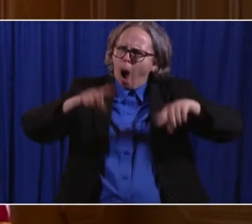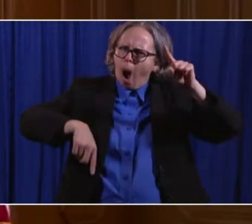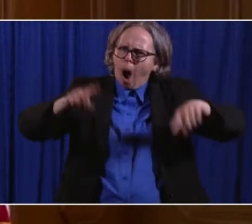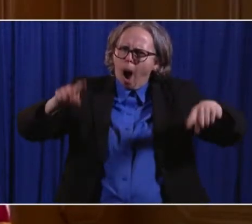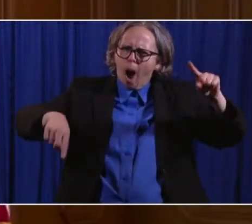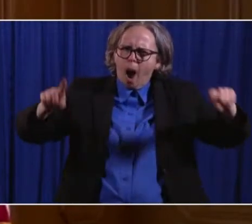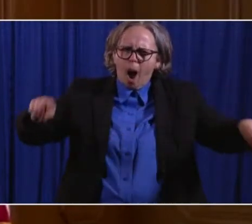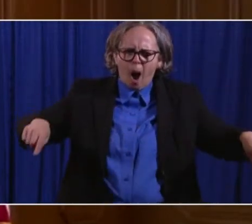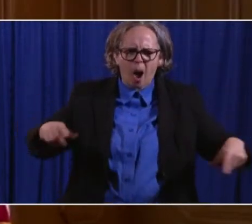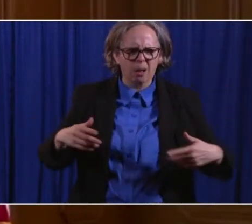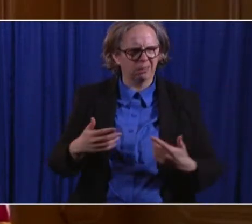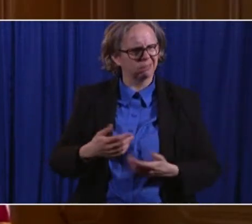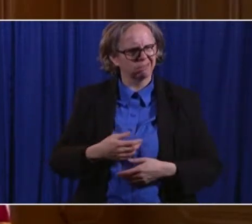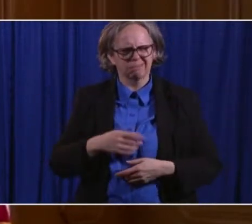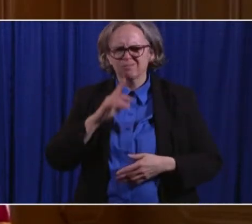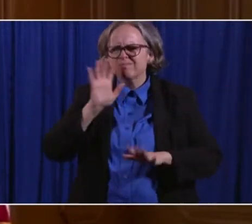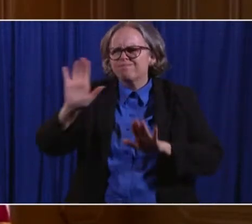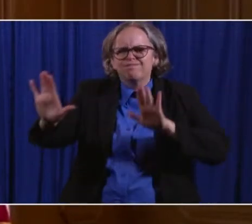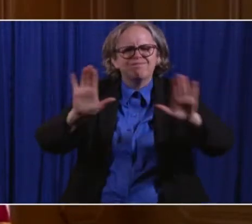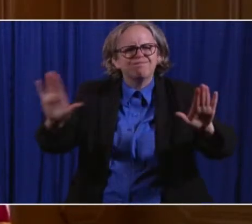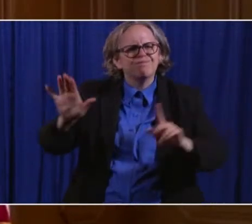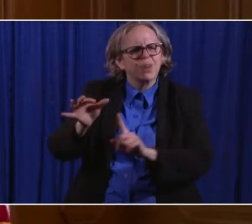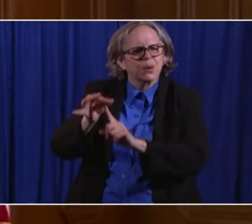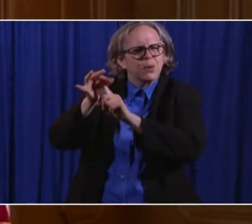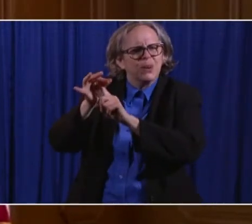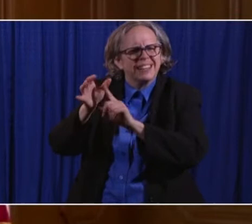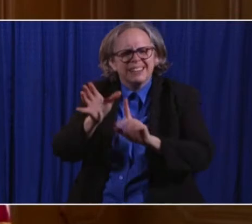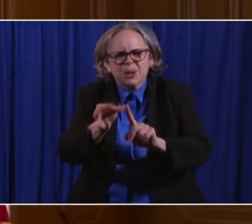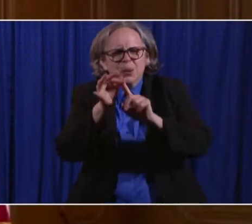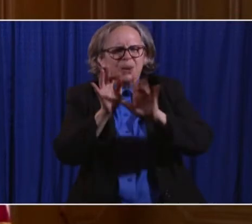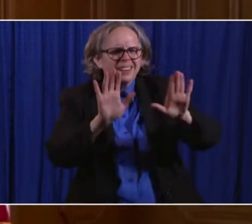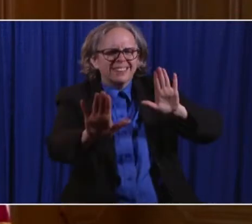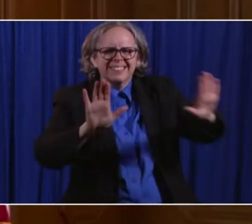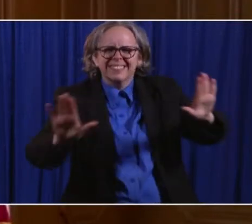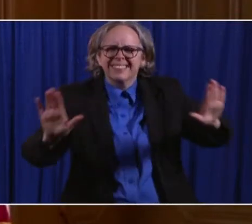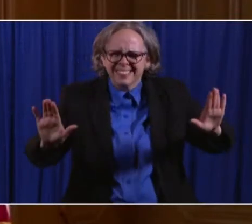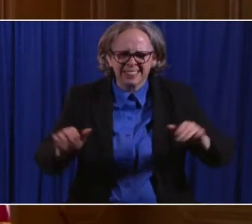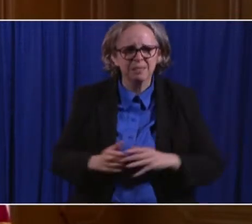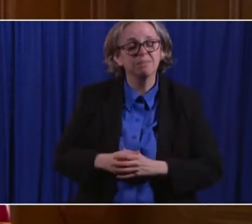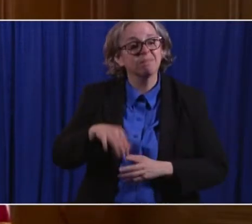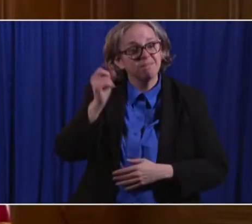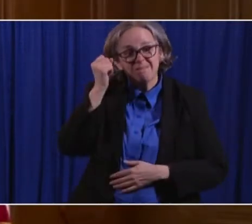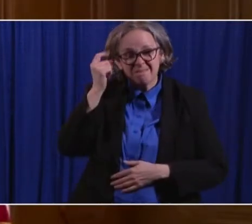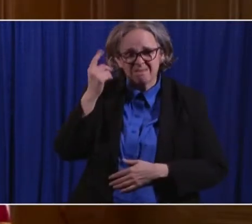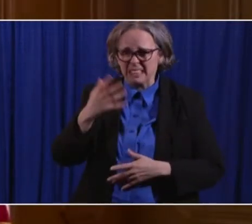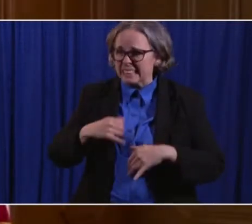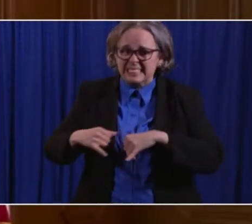one is people coming together to do a phenomenal job.